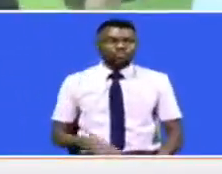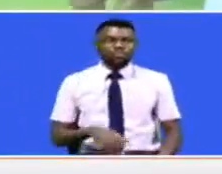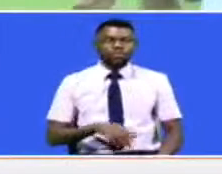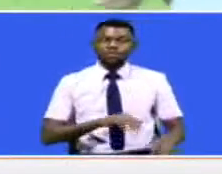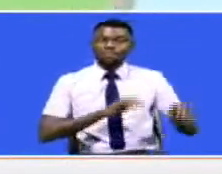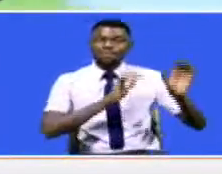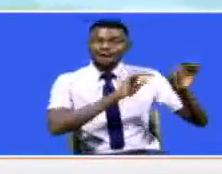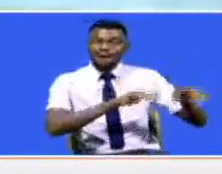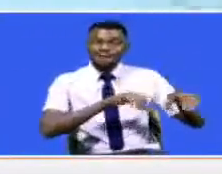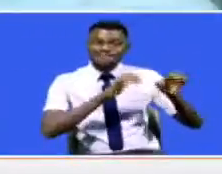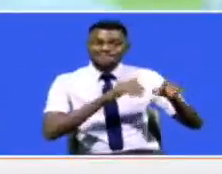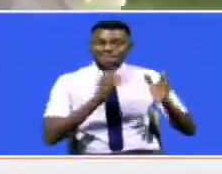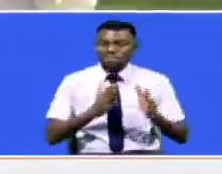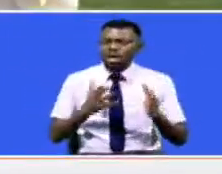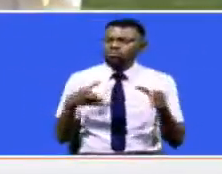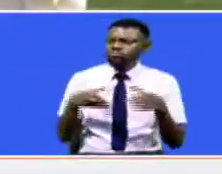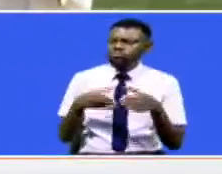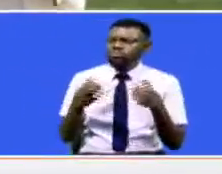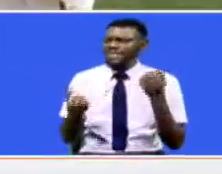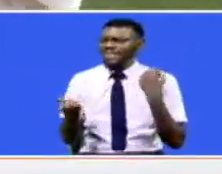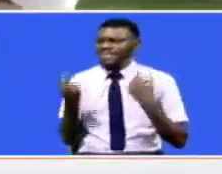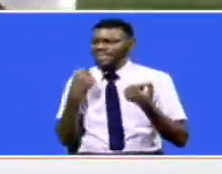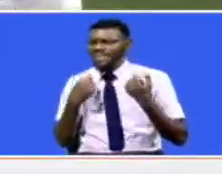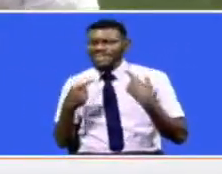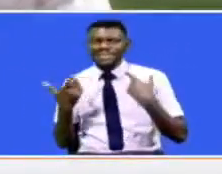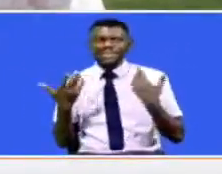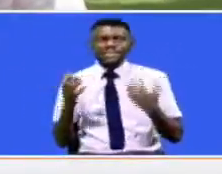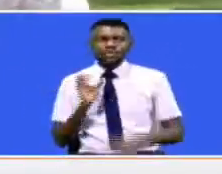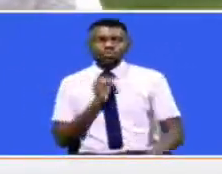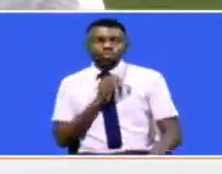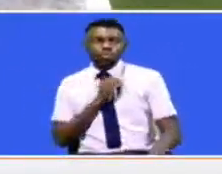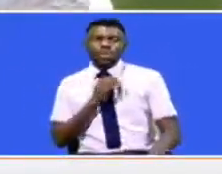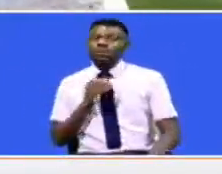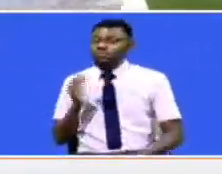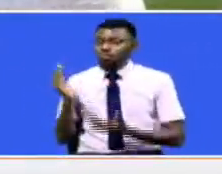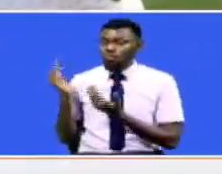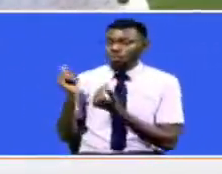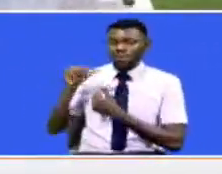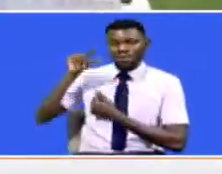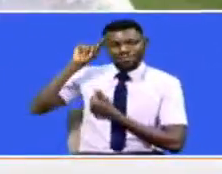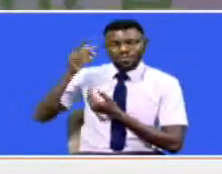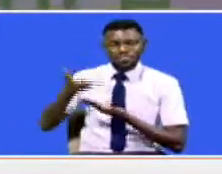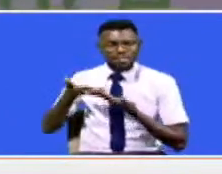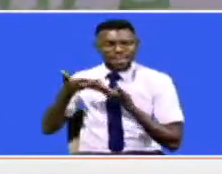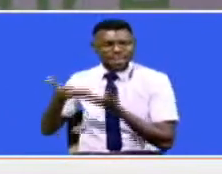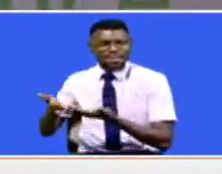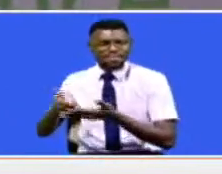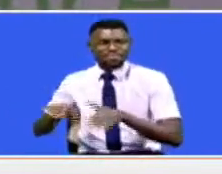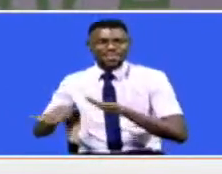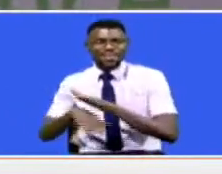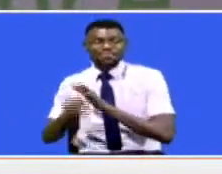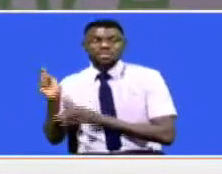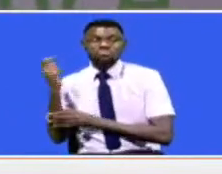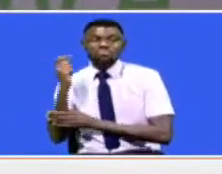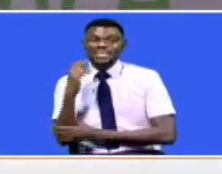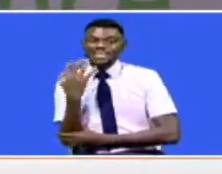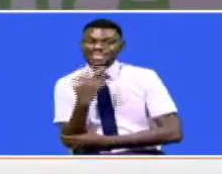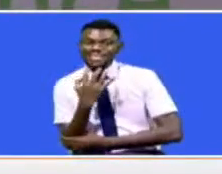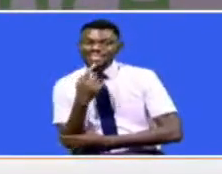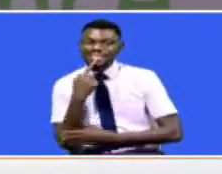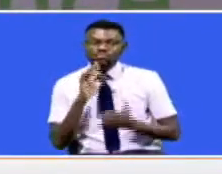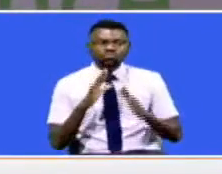if the commitment made by the government on tea reforms is anything to go by. Deputy President Rigathi Gachagua has said that